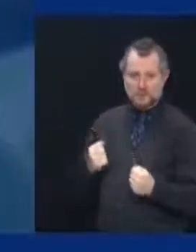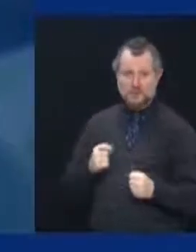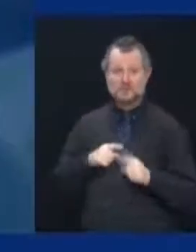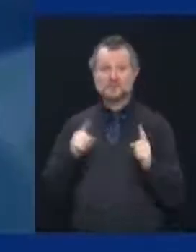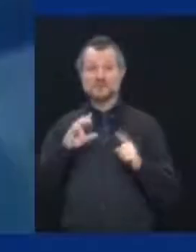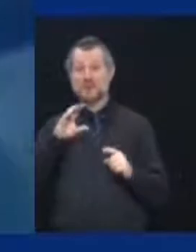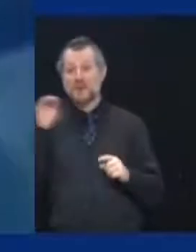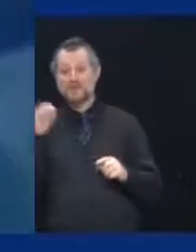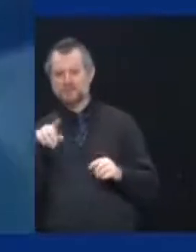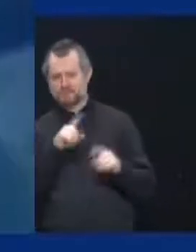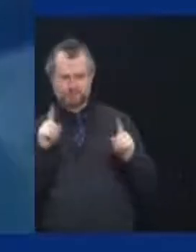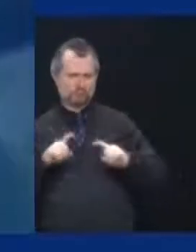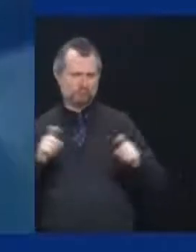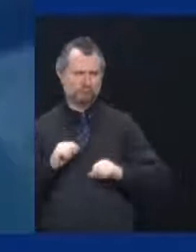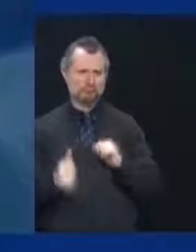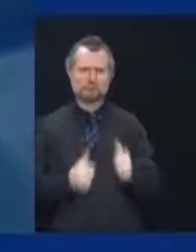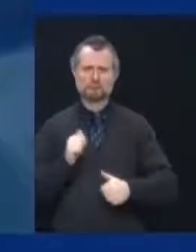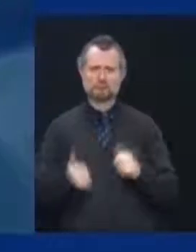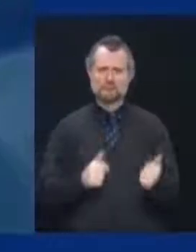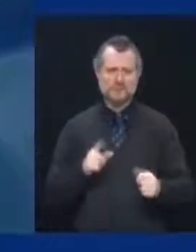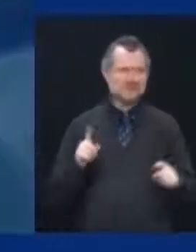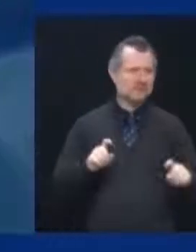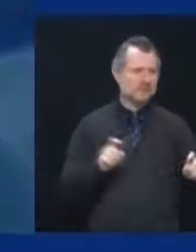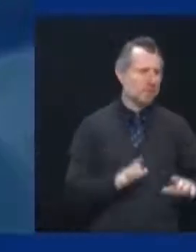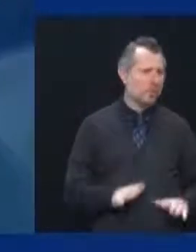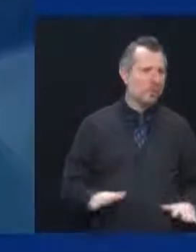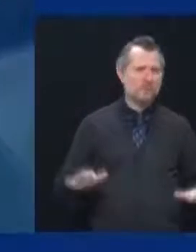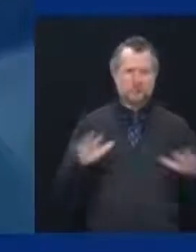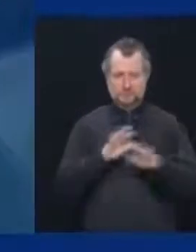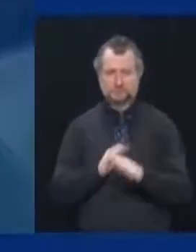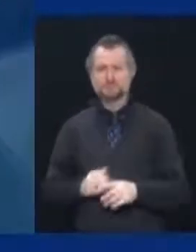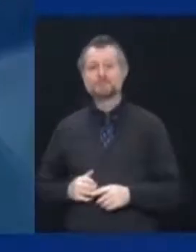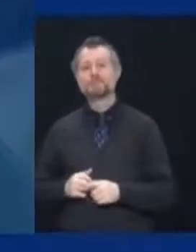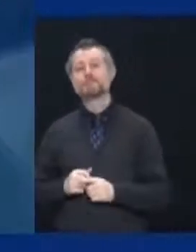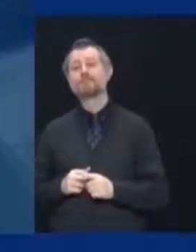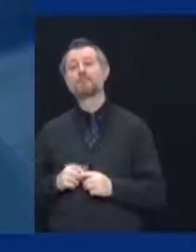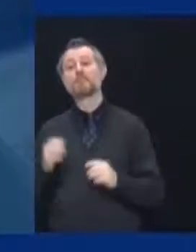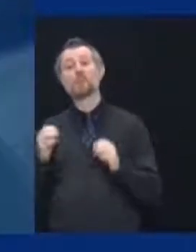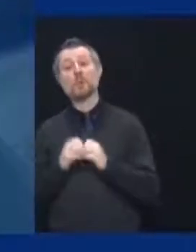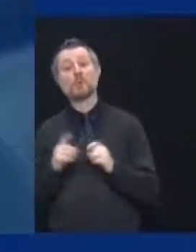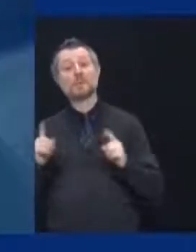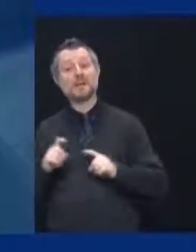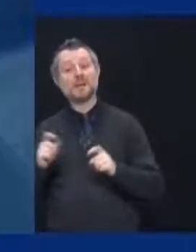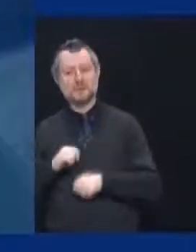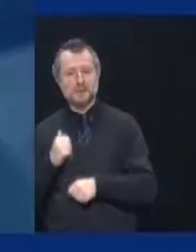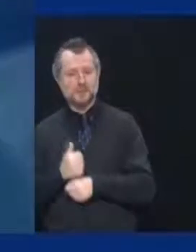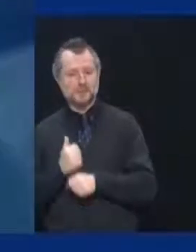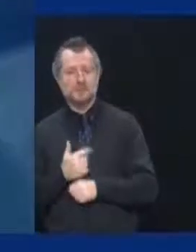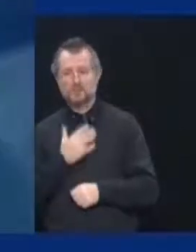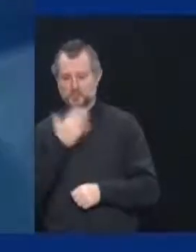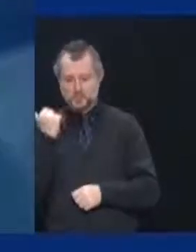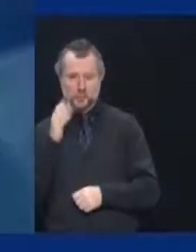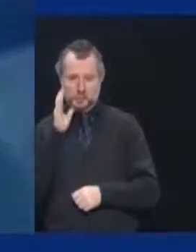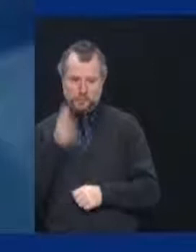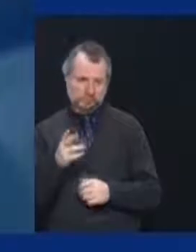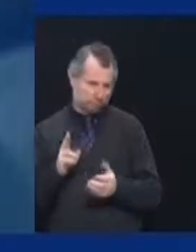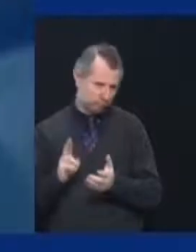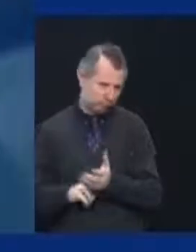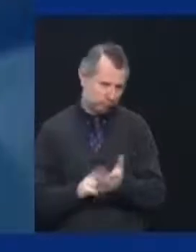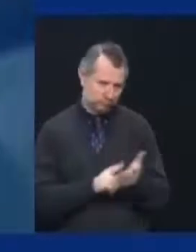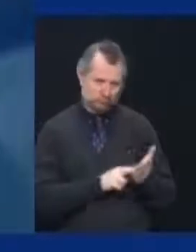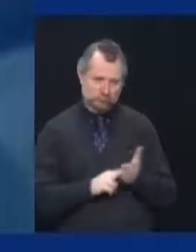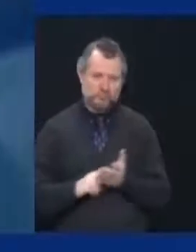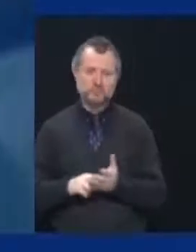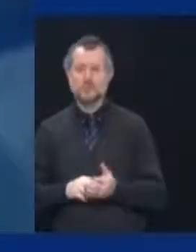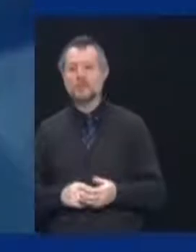pop-up testing all around the state. The more the better, and we'll work with you in contracting, arts,